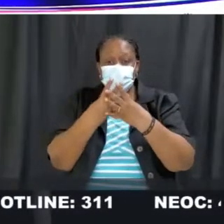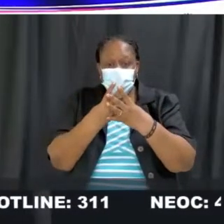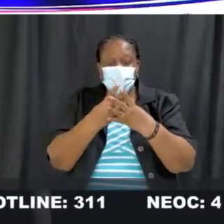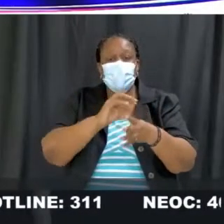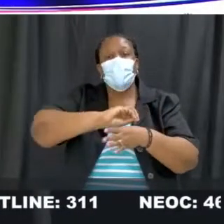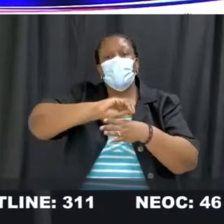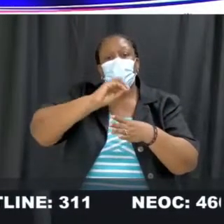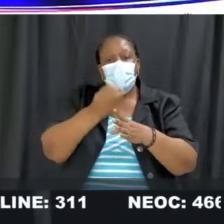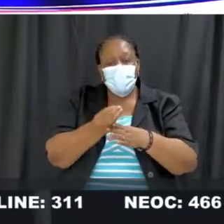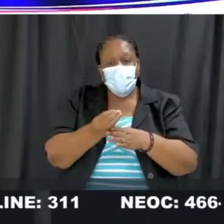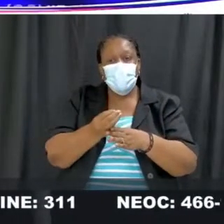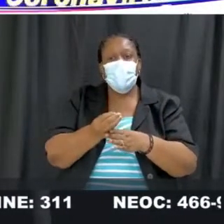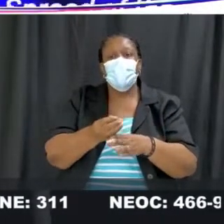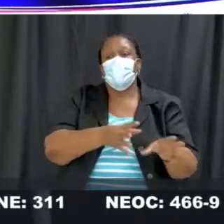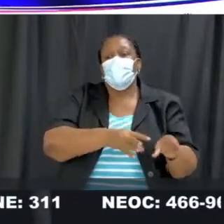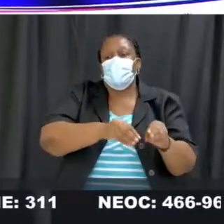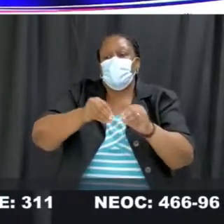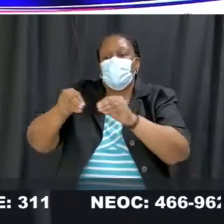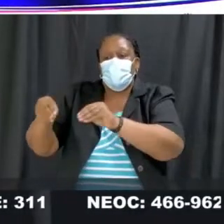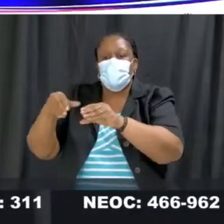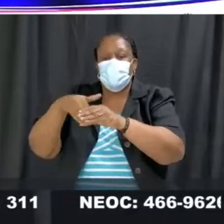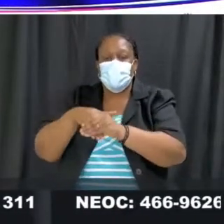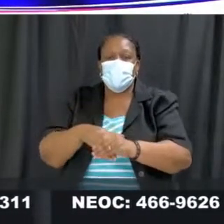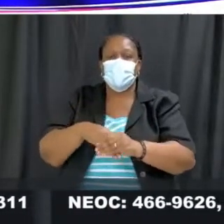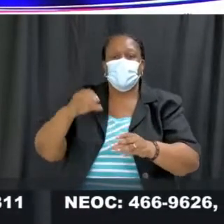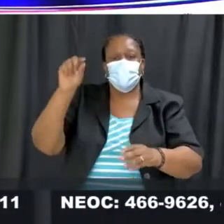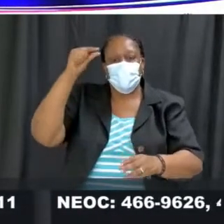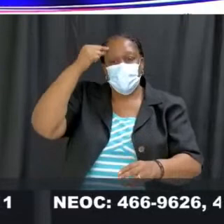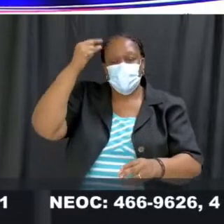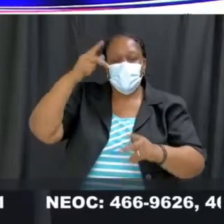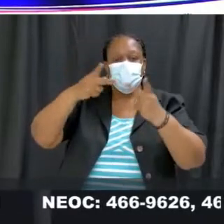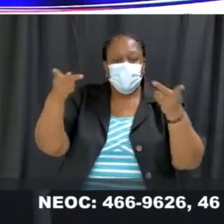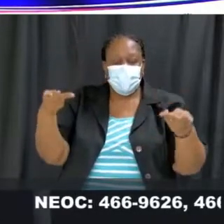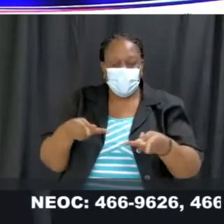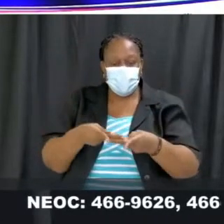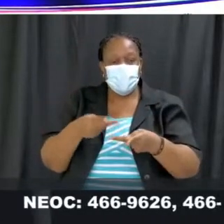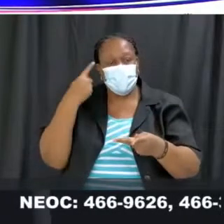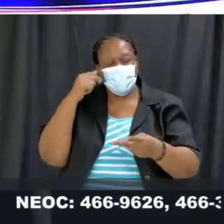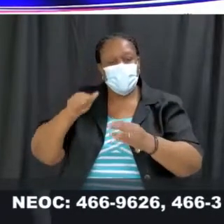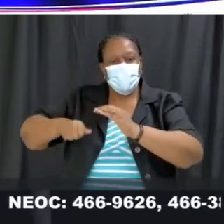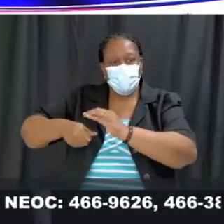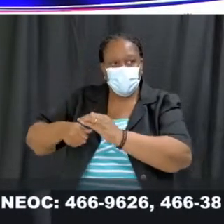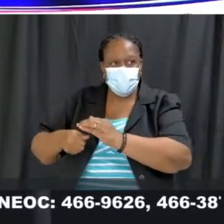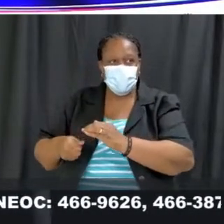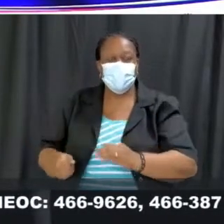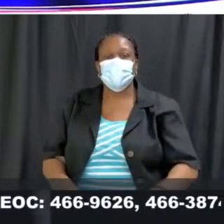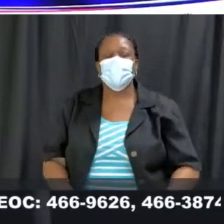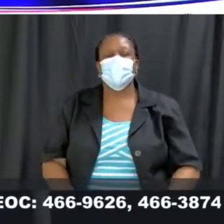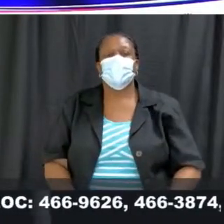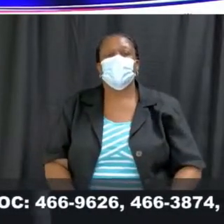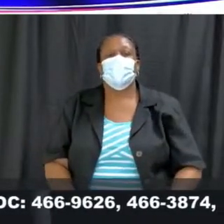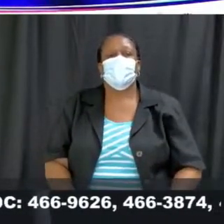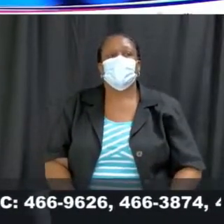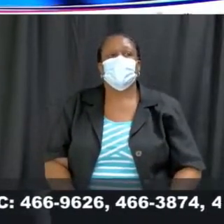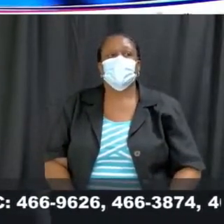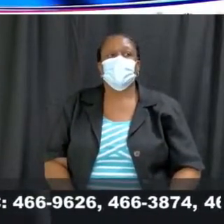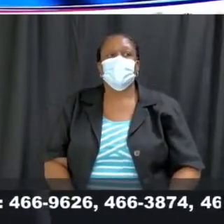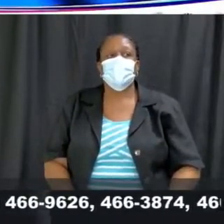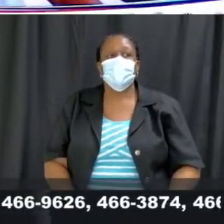persons to cooperate with representatives of the Chief Medical Officer during their contact tracing